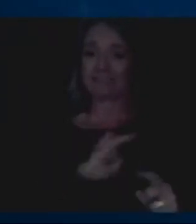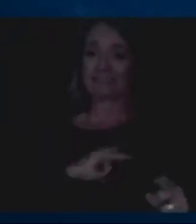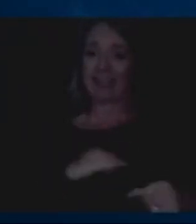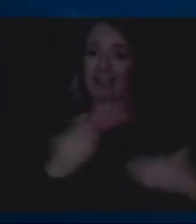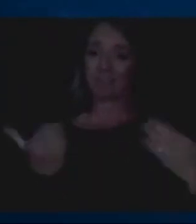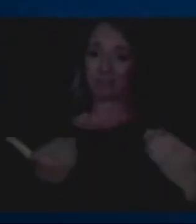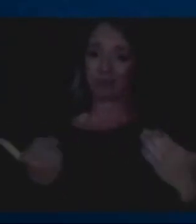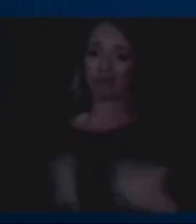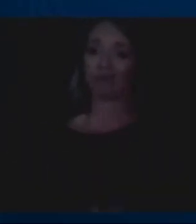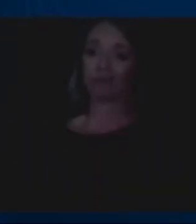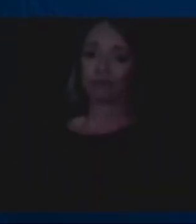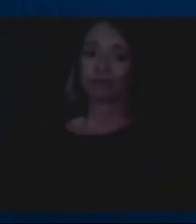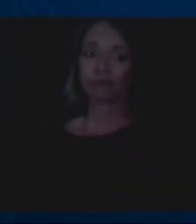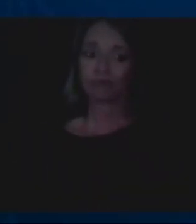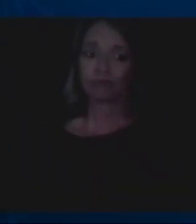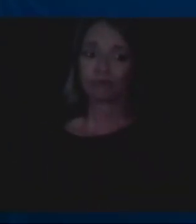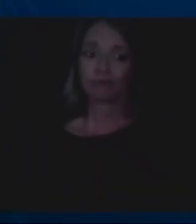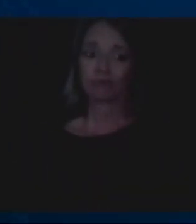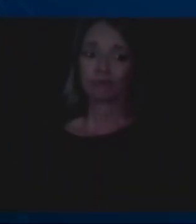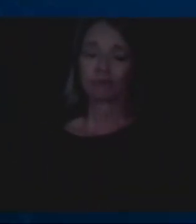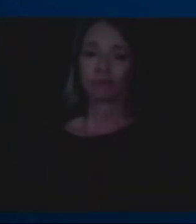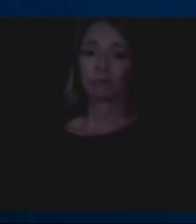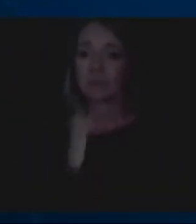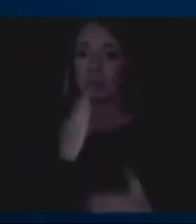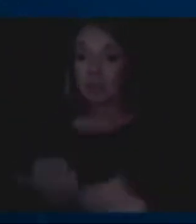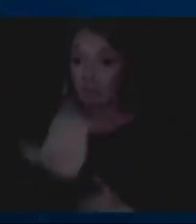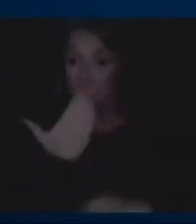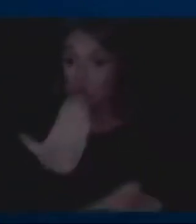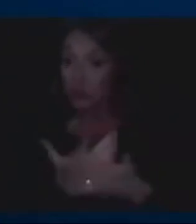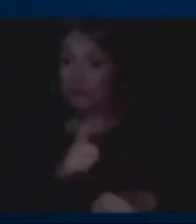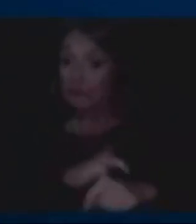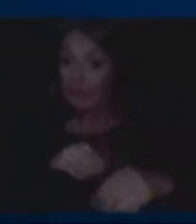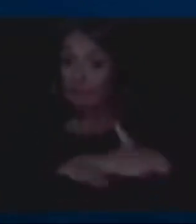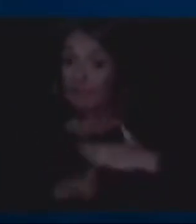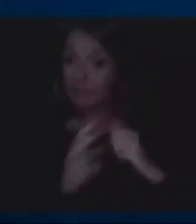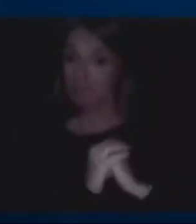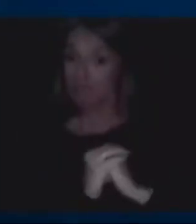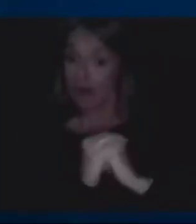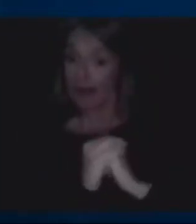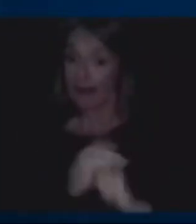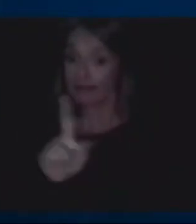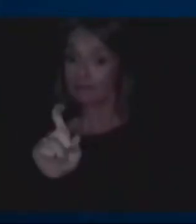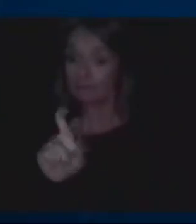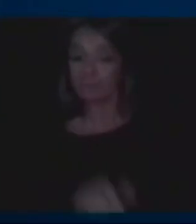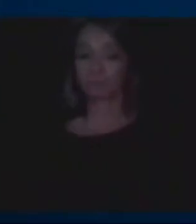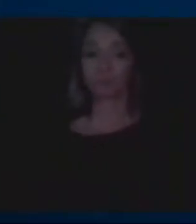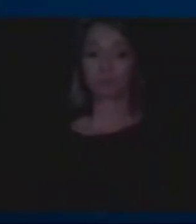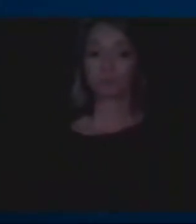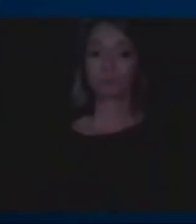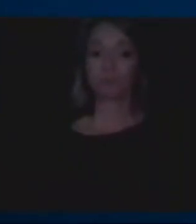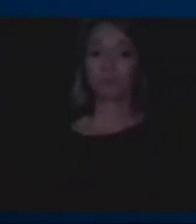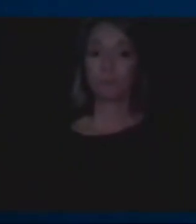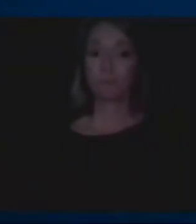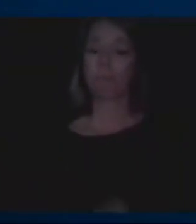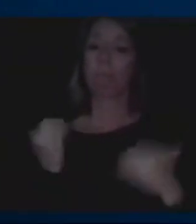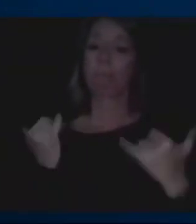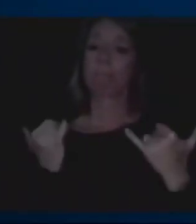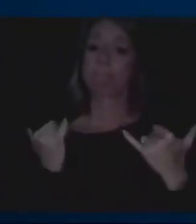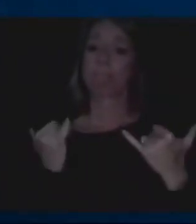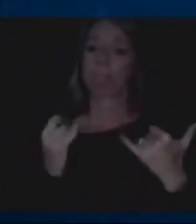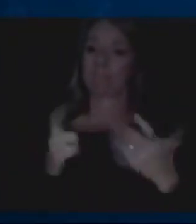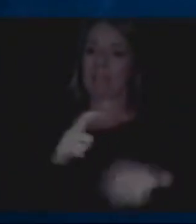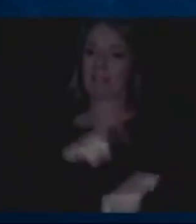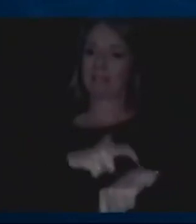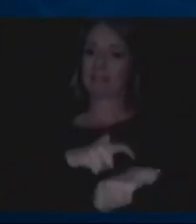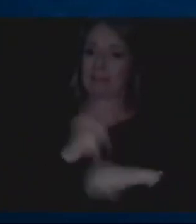Good morning, Stephanie. Is this a good time to come in and pray? So this time around, we do have people that